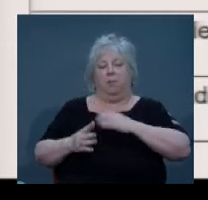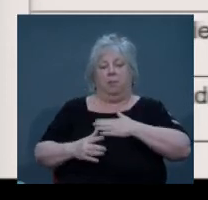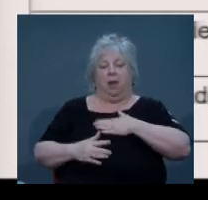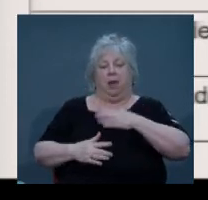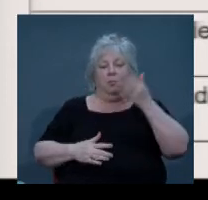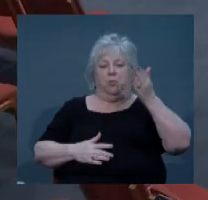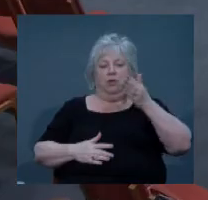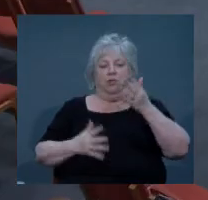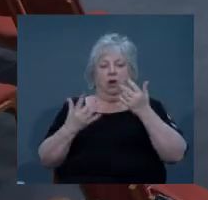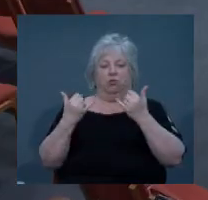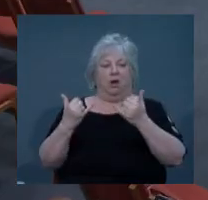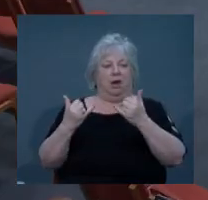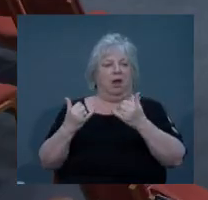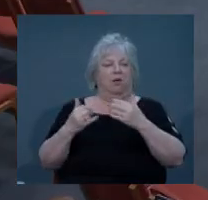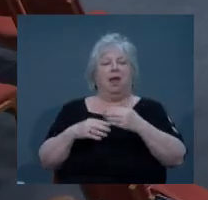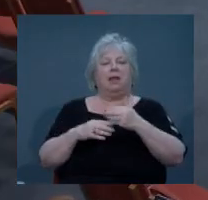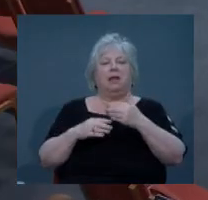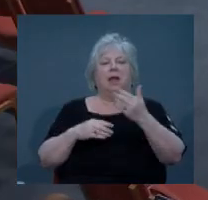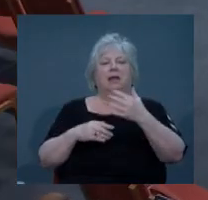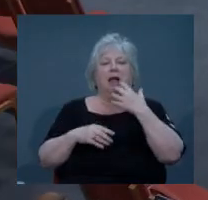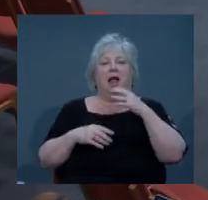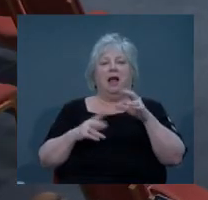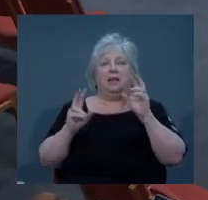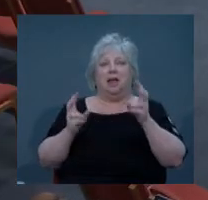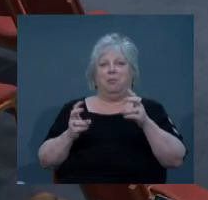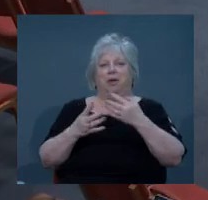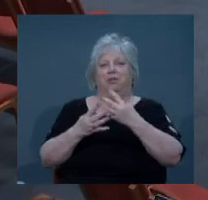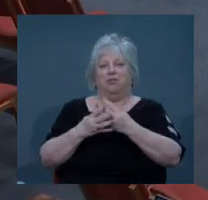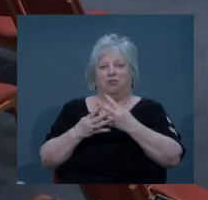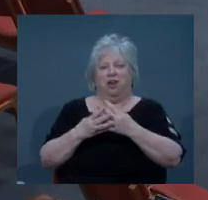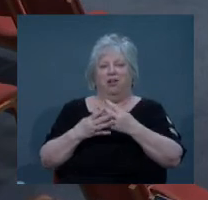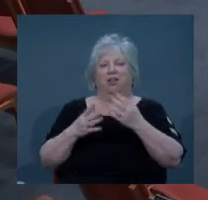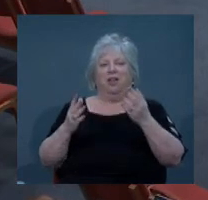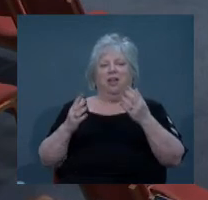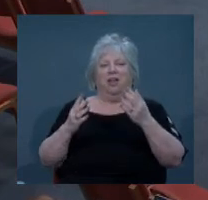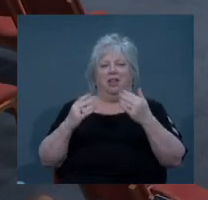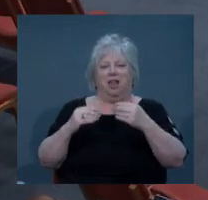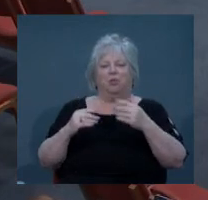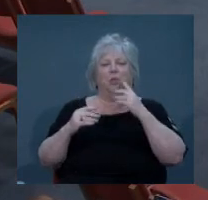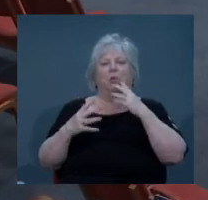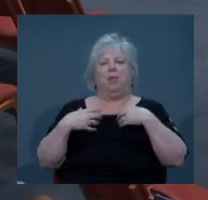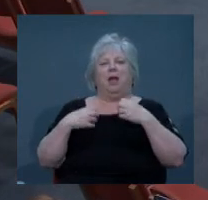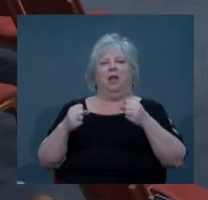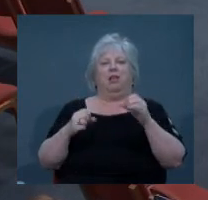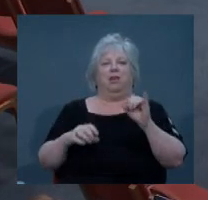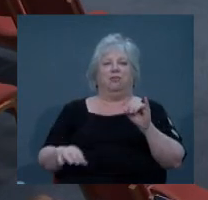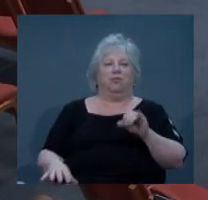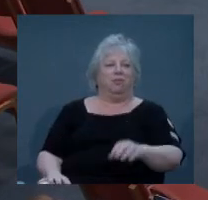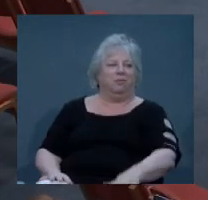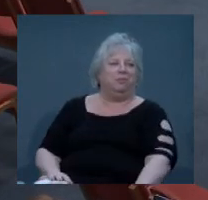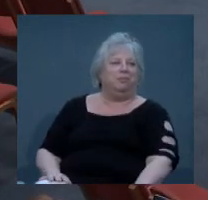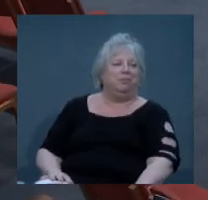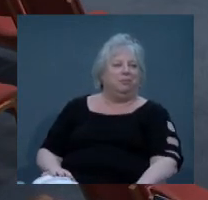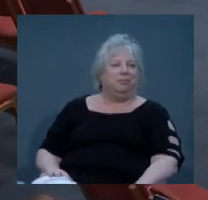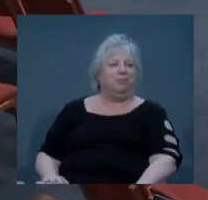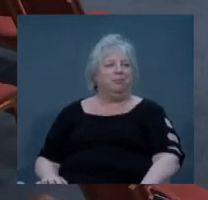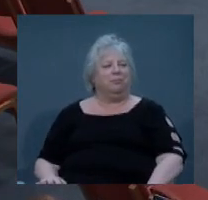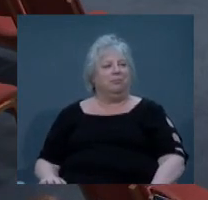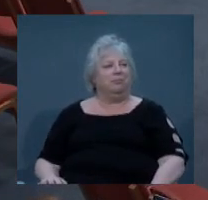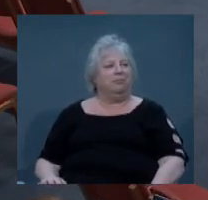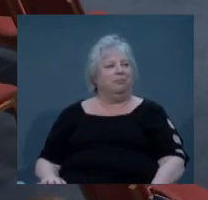as I mentioned, the next hot topic, we've already talked about the jail. The next hot topic will be health insurance.